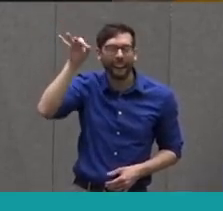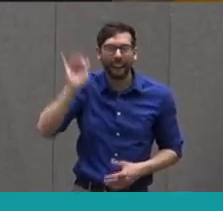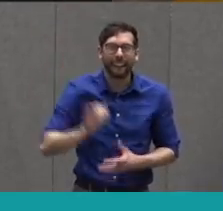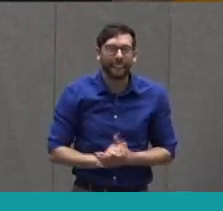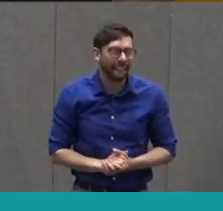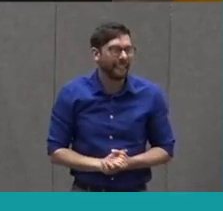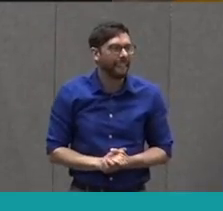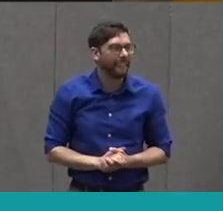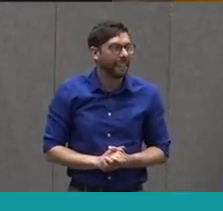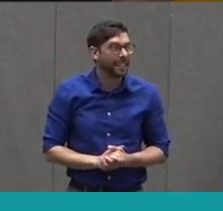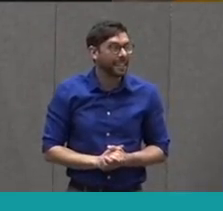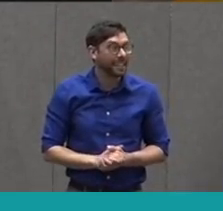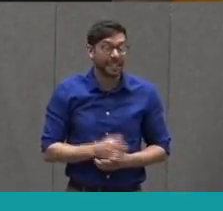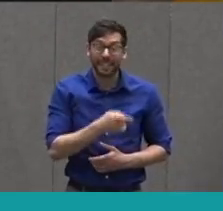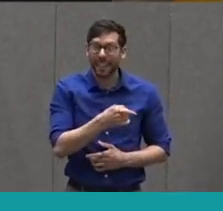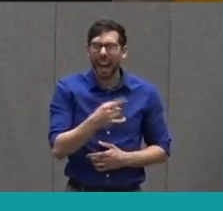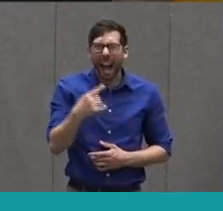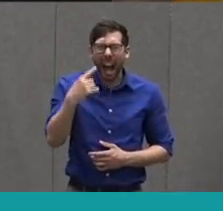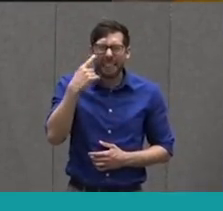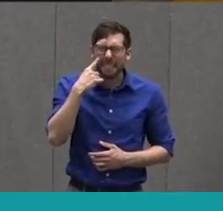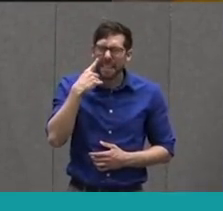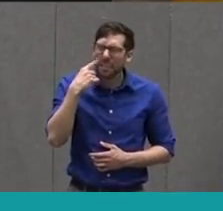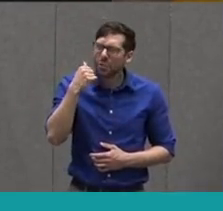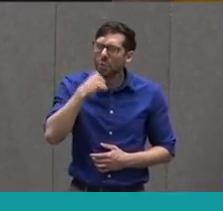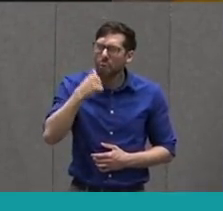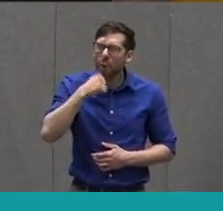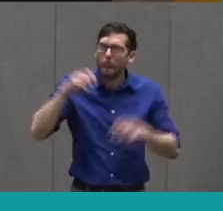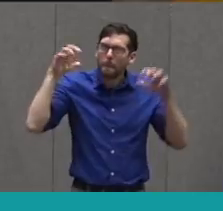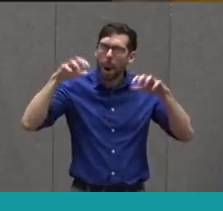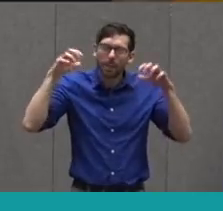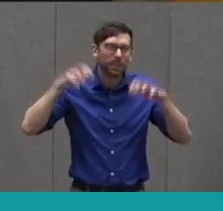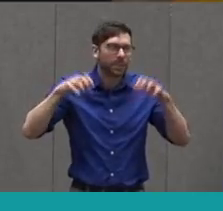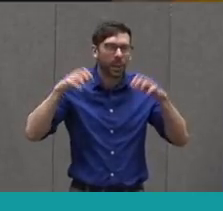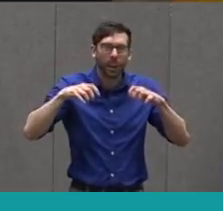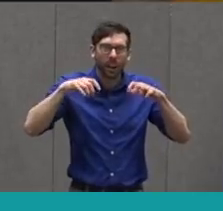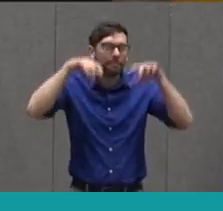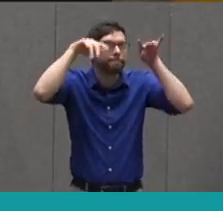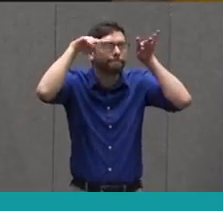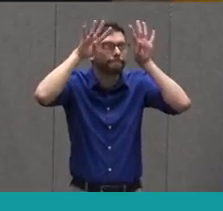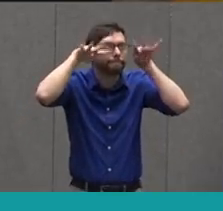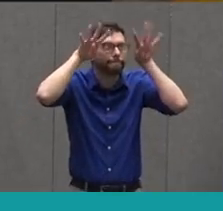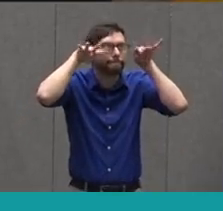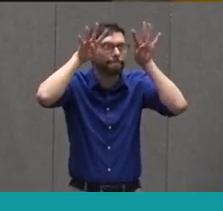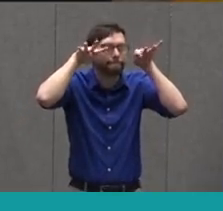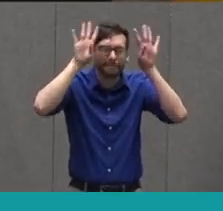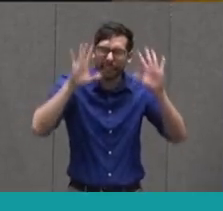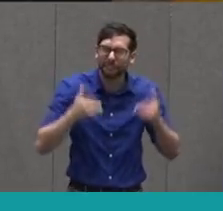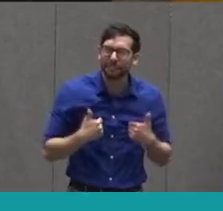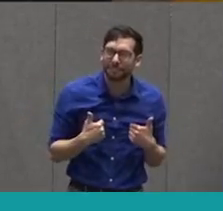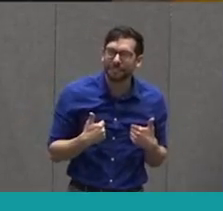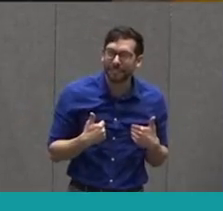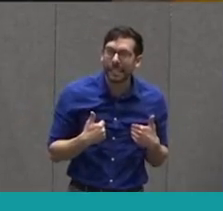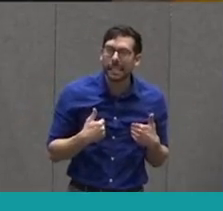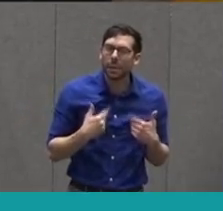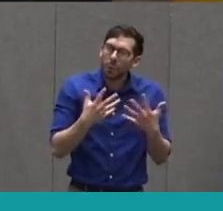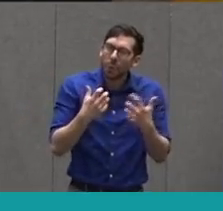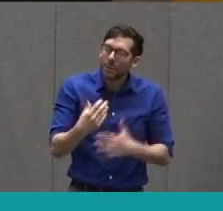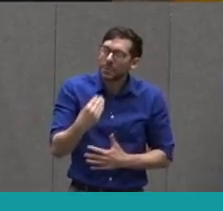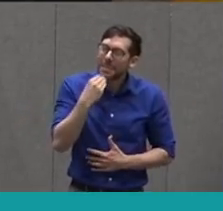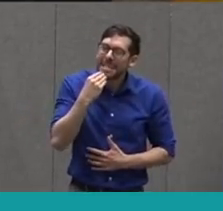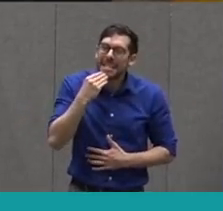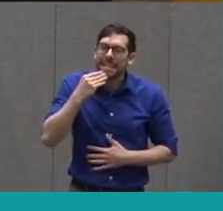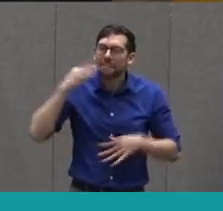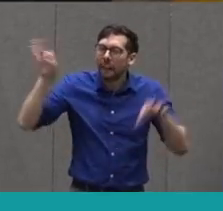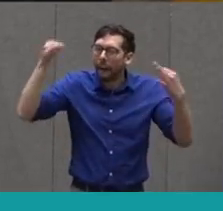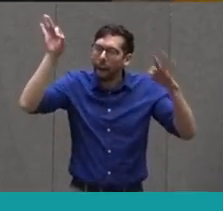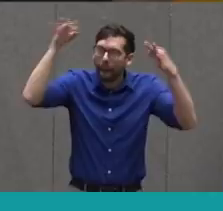So I think she's a girl monster because she's got really long eyelashes and she's going to eat a fly. And so then down here is